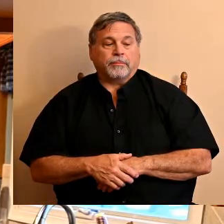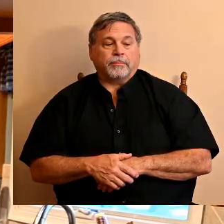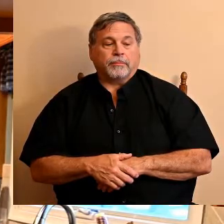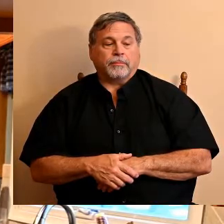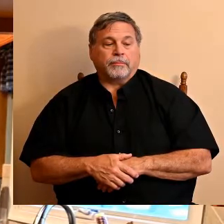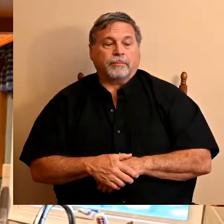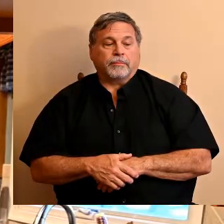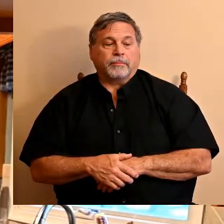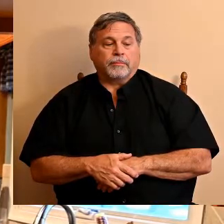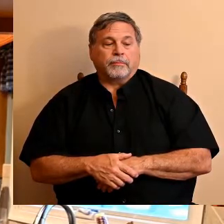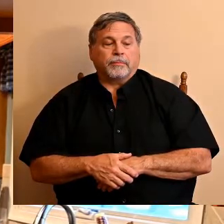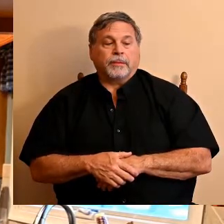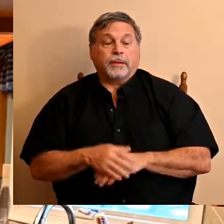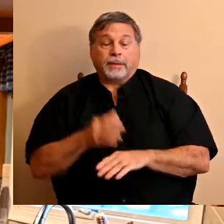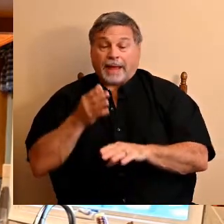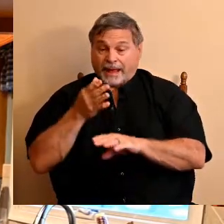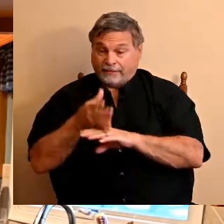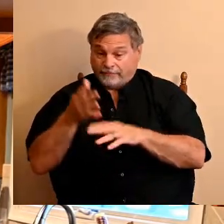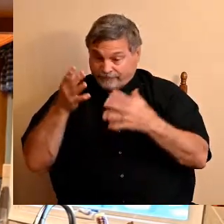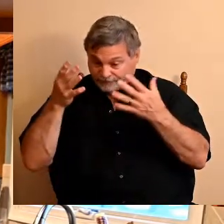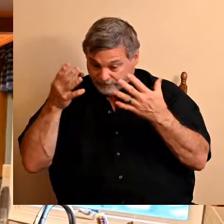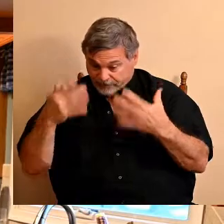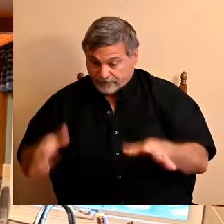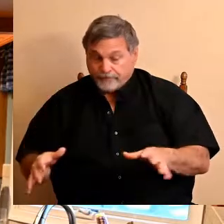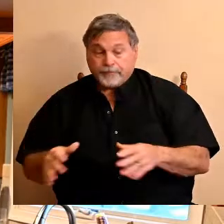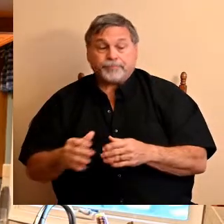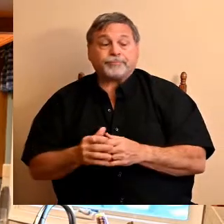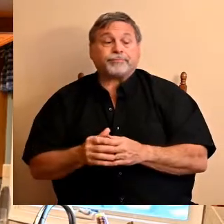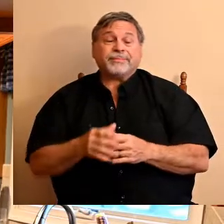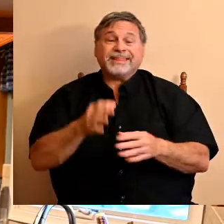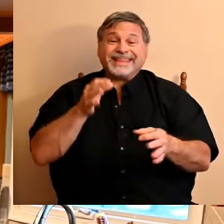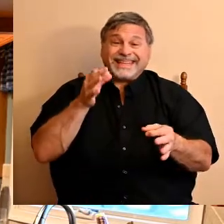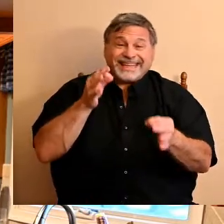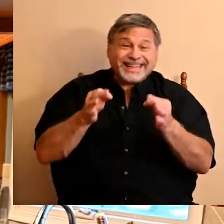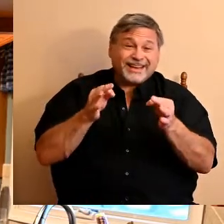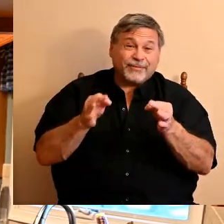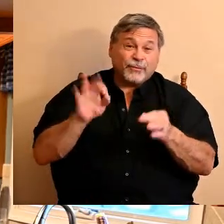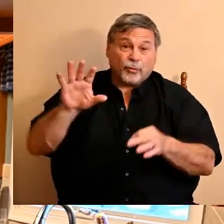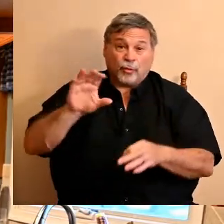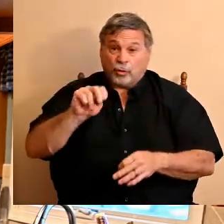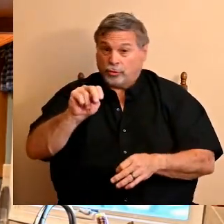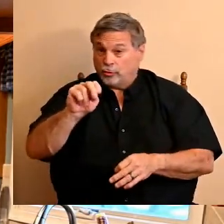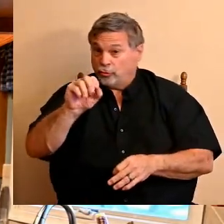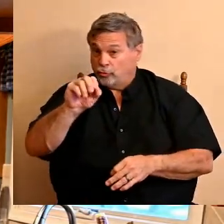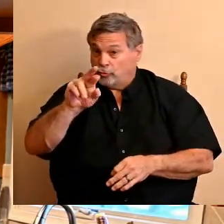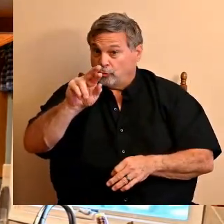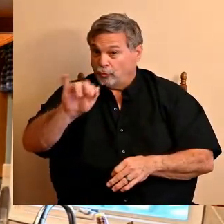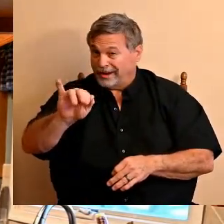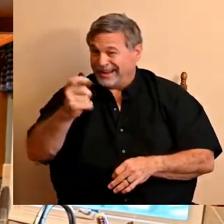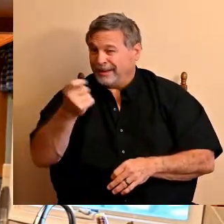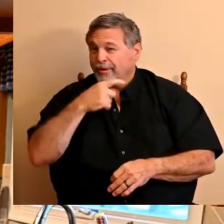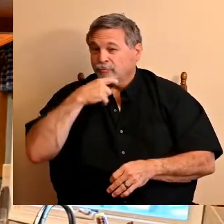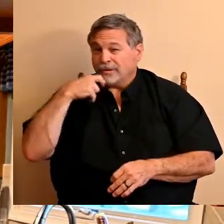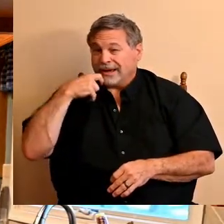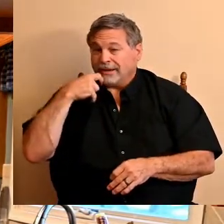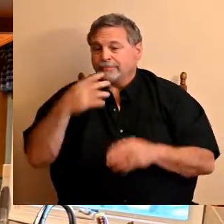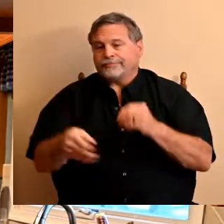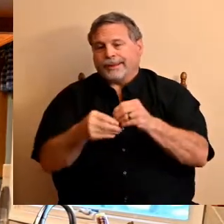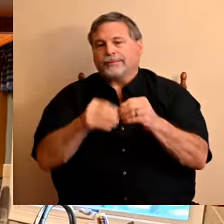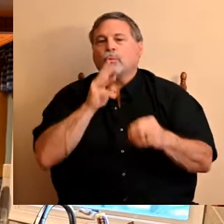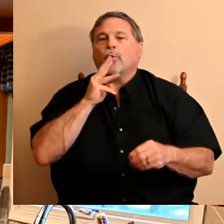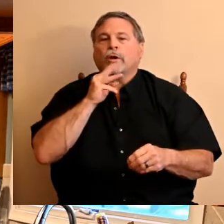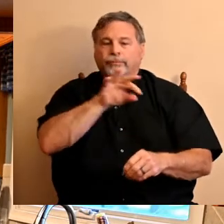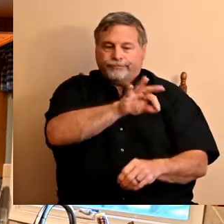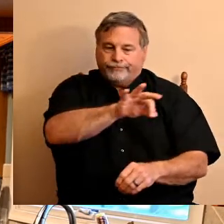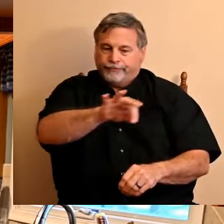Now, what you can do at the very end, if your nori is a little bit dry, you can take a little bit of water and